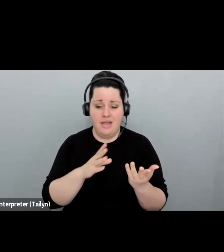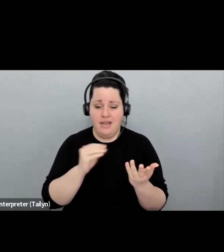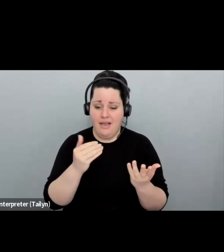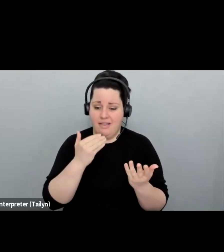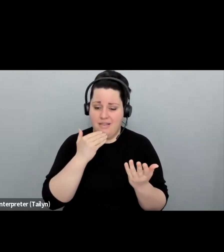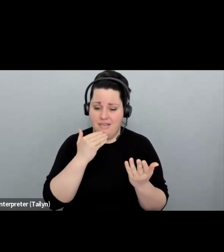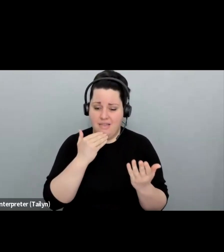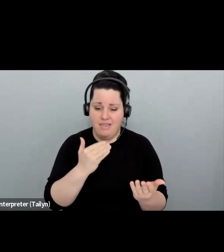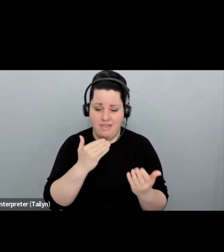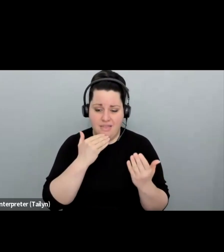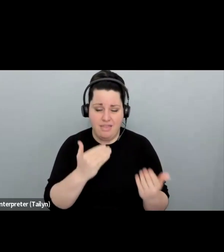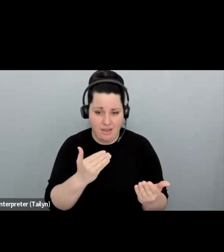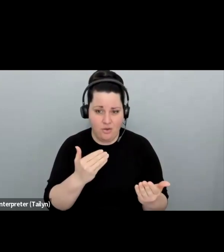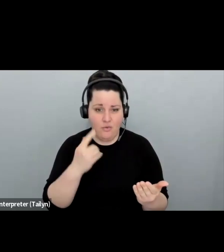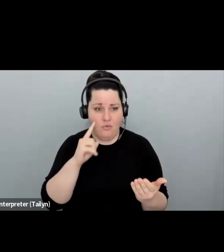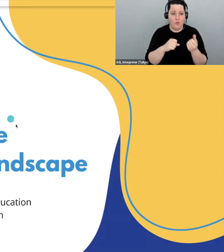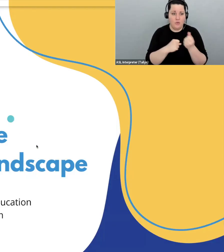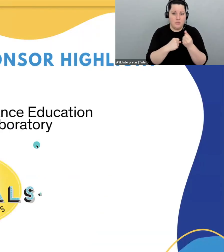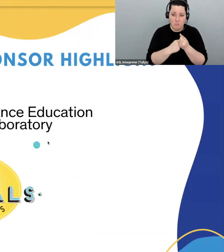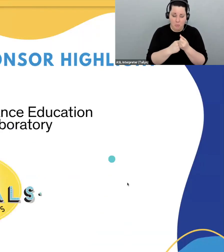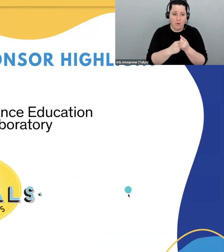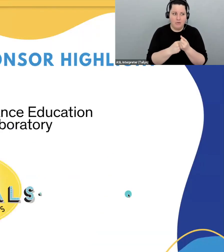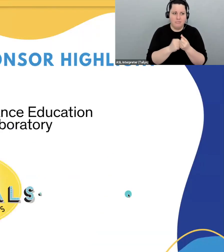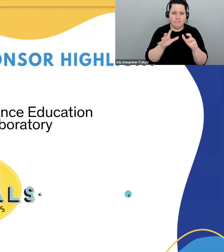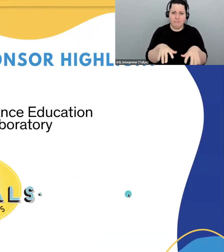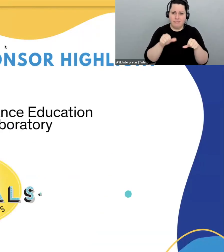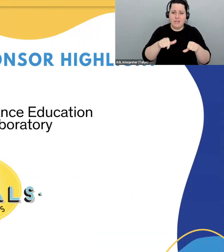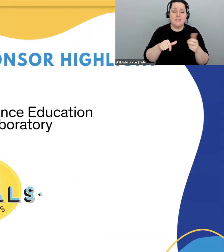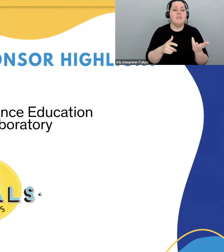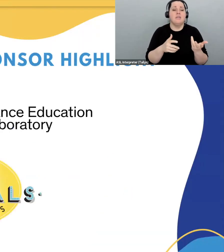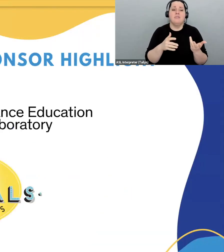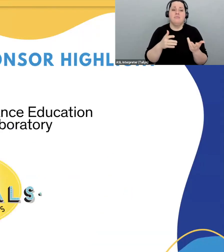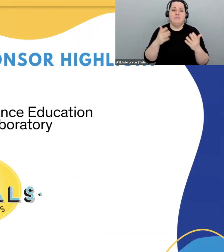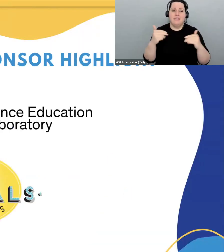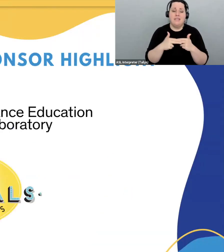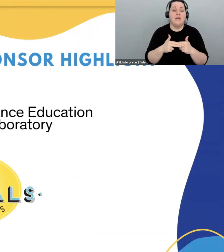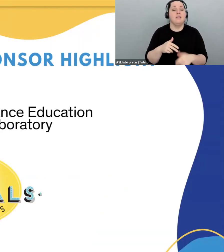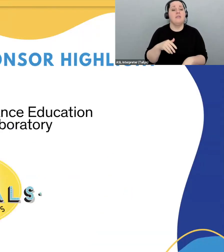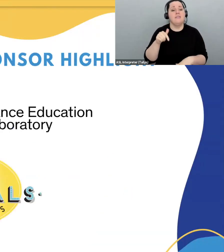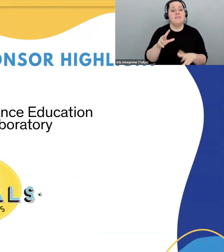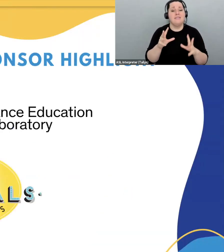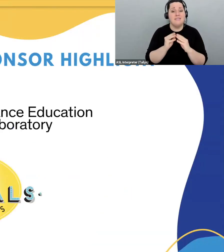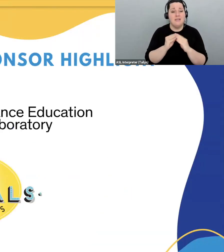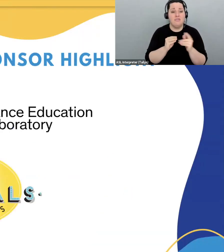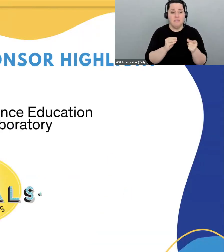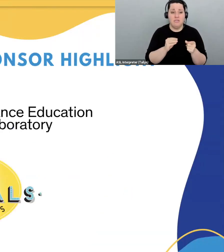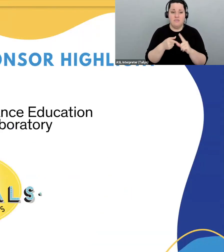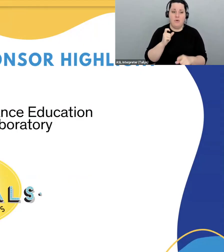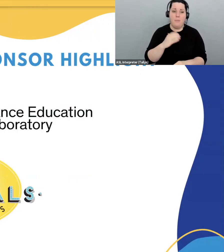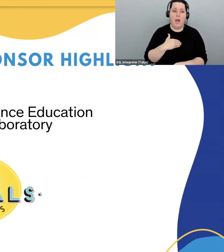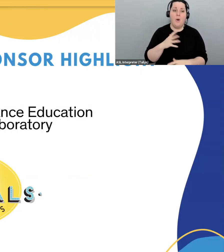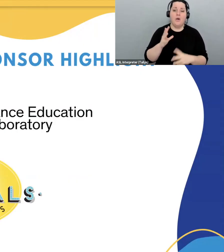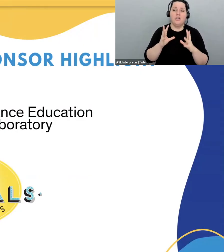conference sponsors for their support in making this possible. If we can go on to our next slide. So this session in particular is brought to you by our